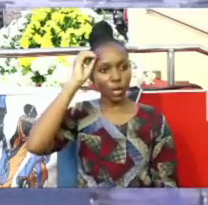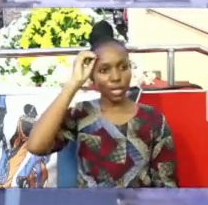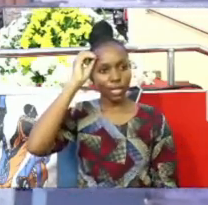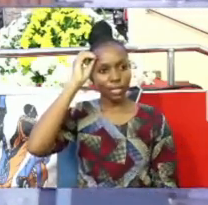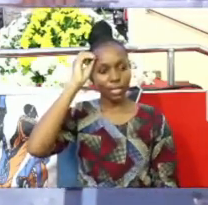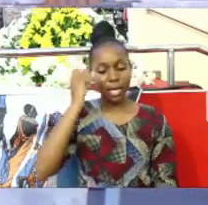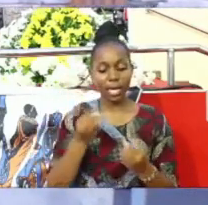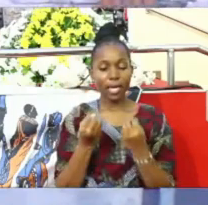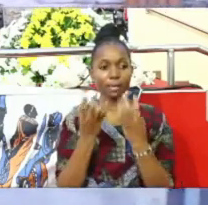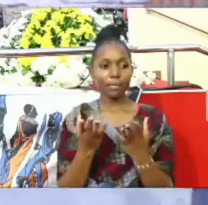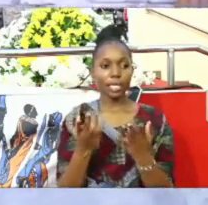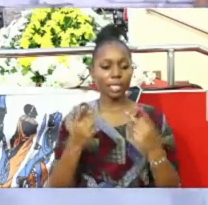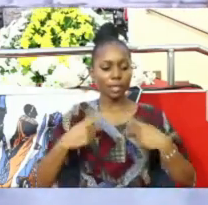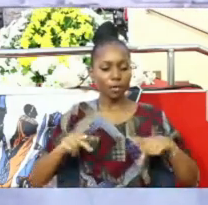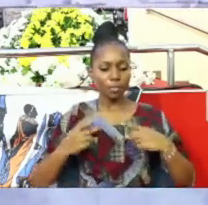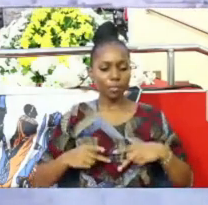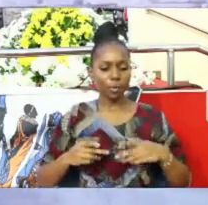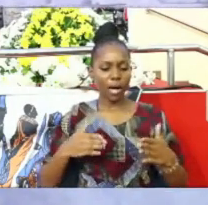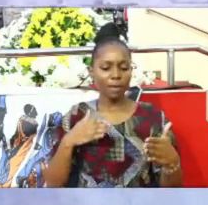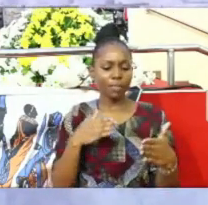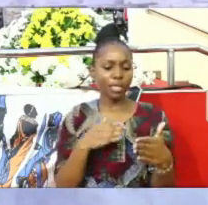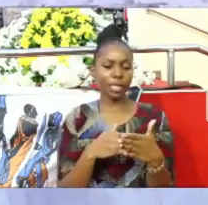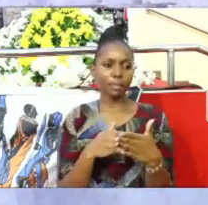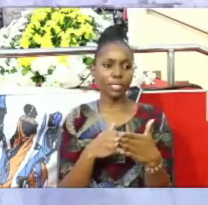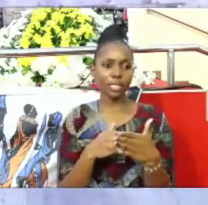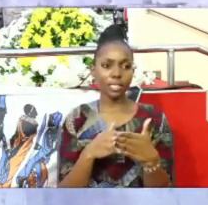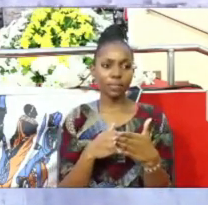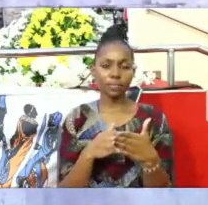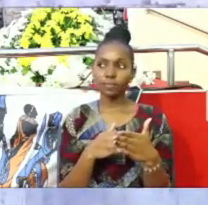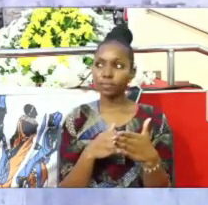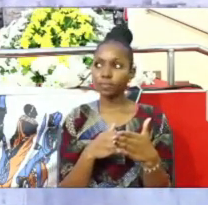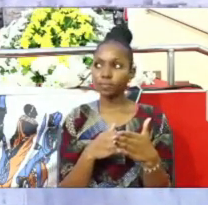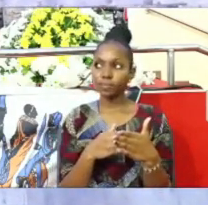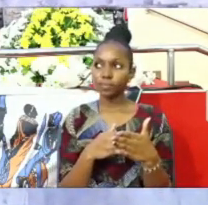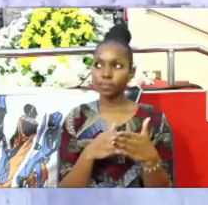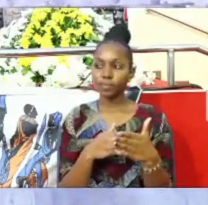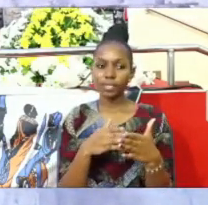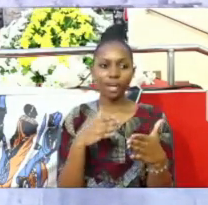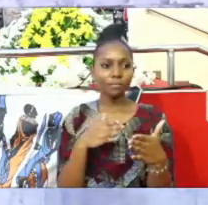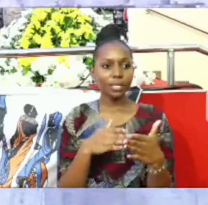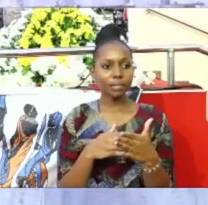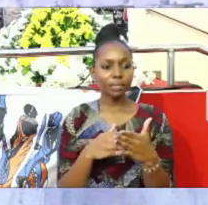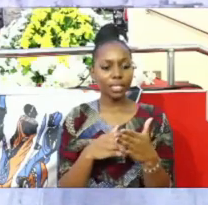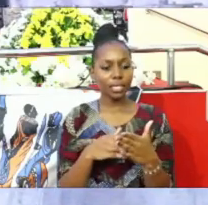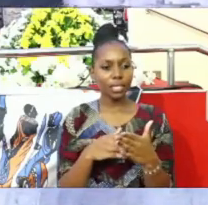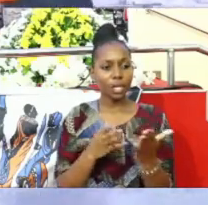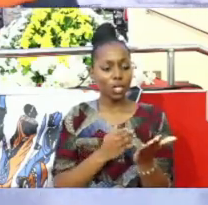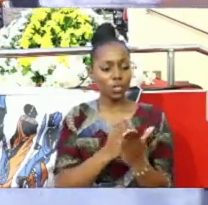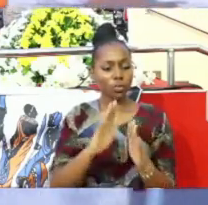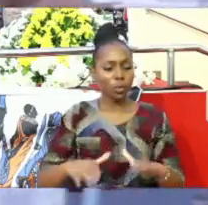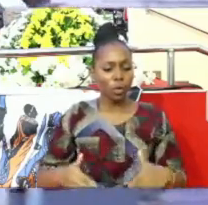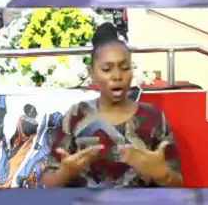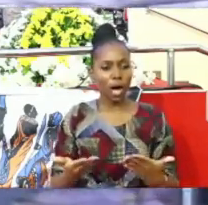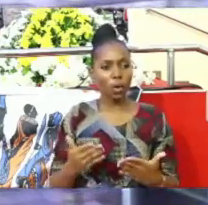watu wengi, have been limited. Wameweza kukupa by the definition of other people. Na vile watu wengine wanavyodhania. The way